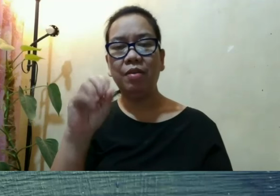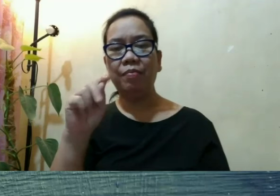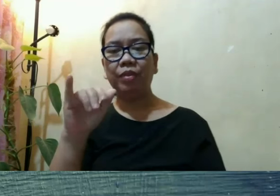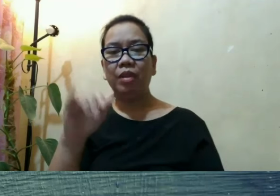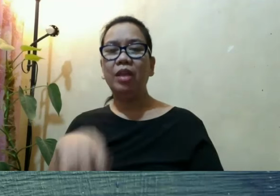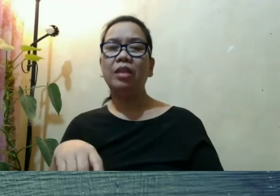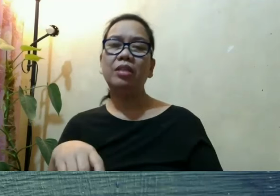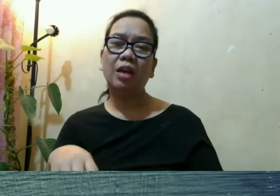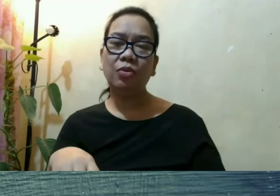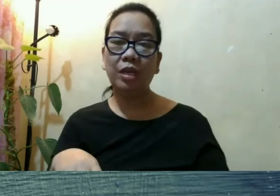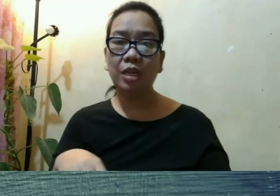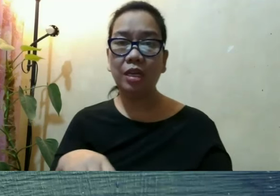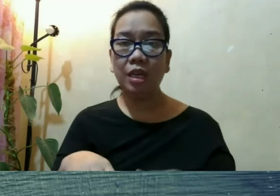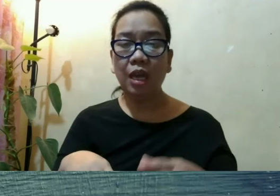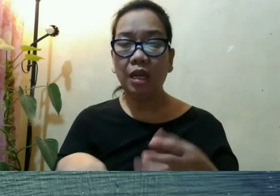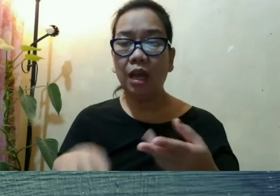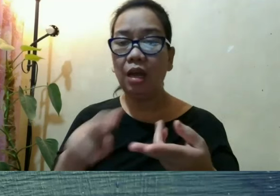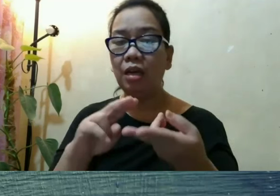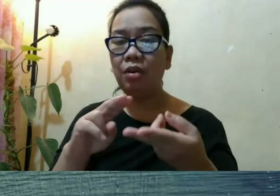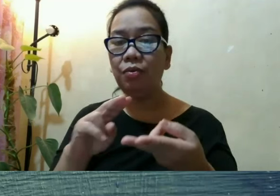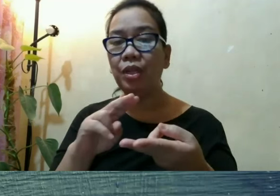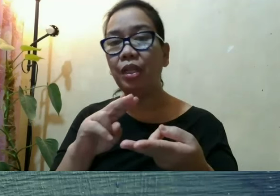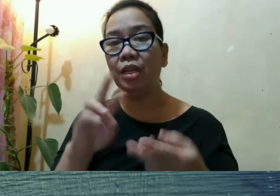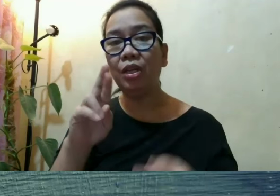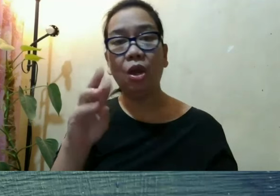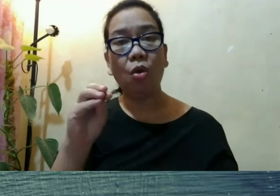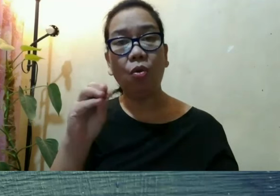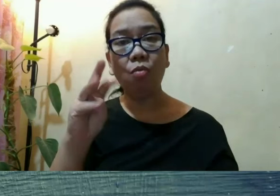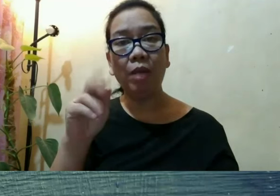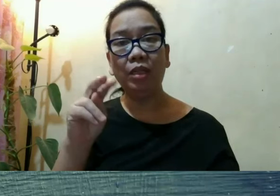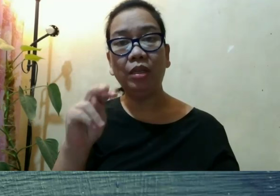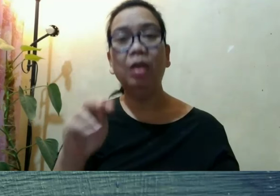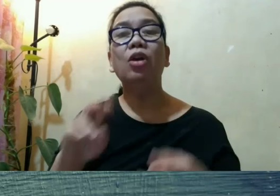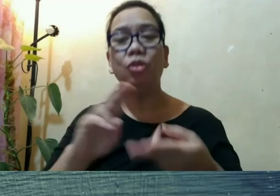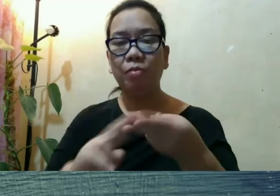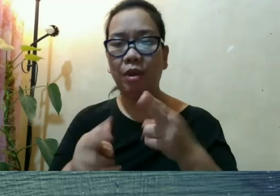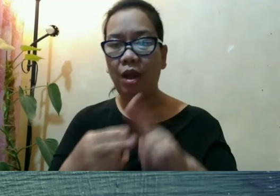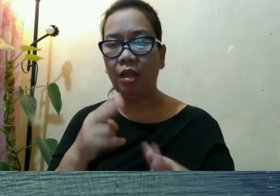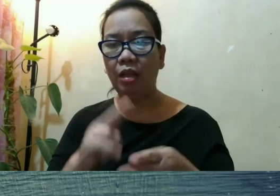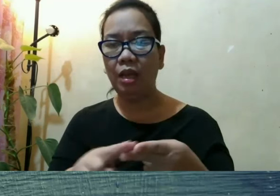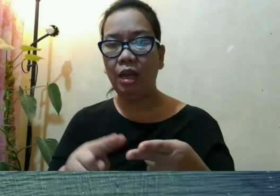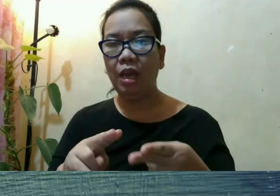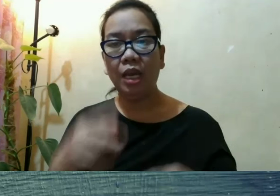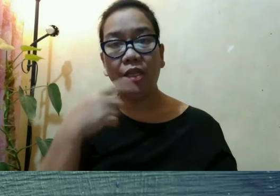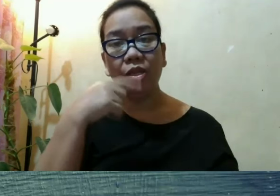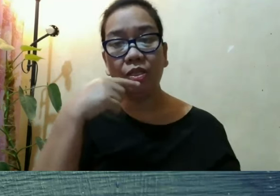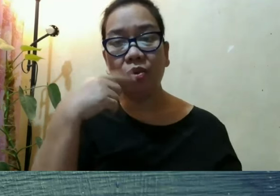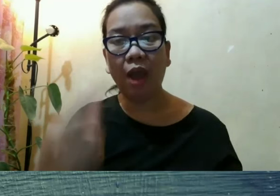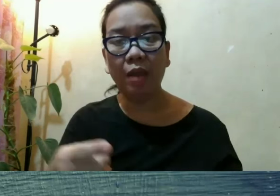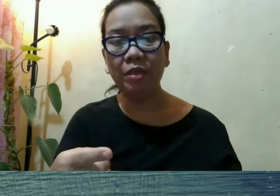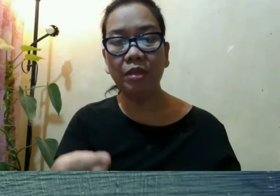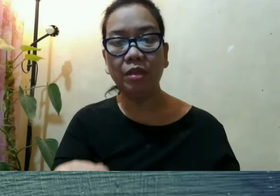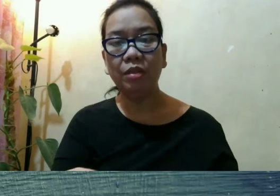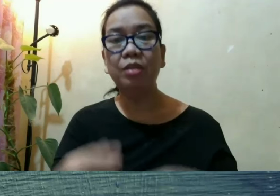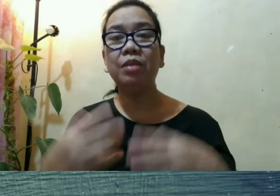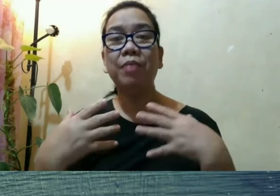intensity, it is actually written in Roman numeral. It